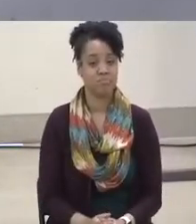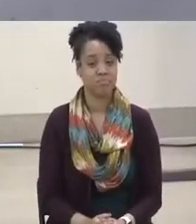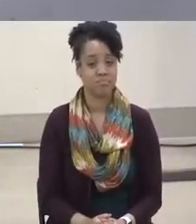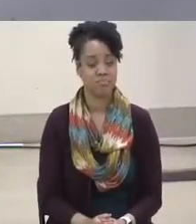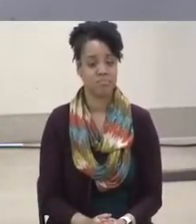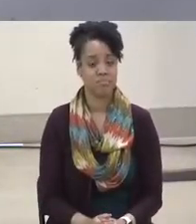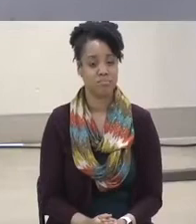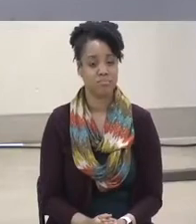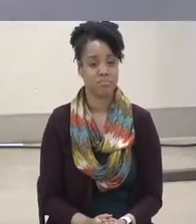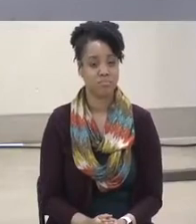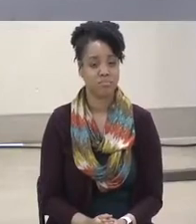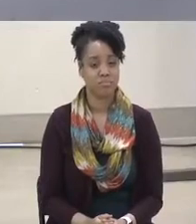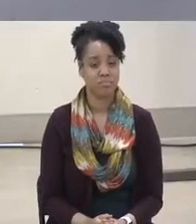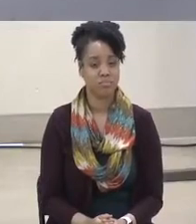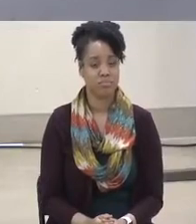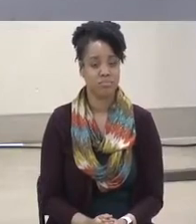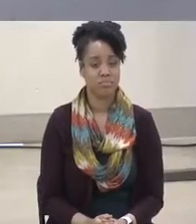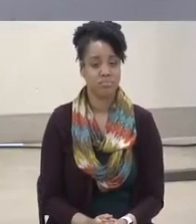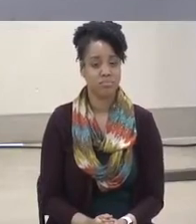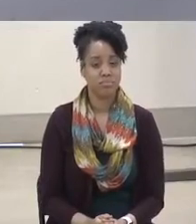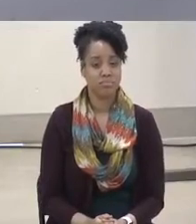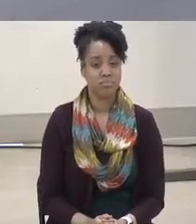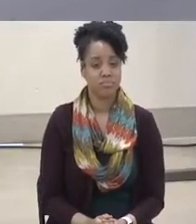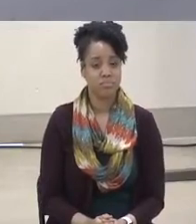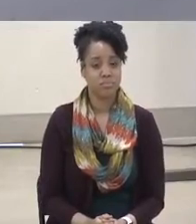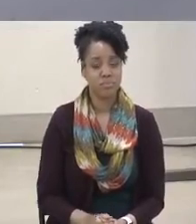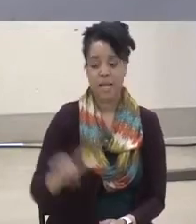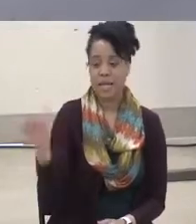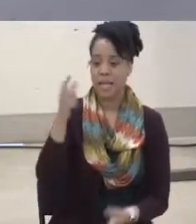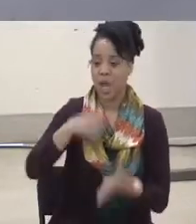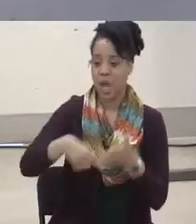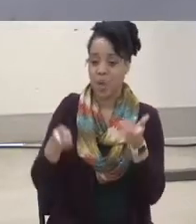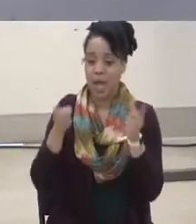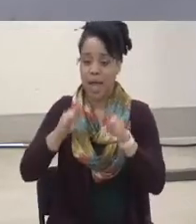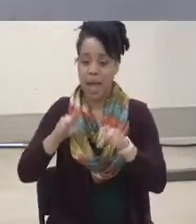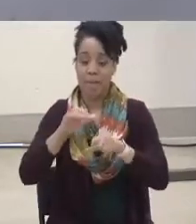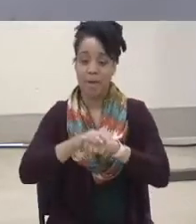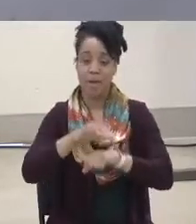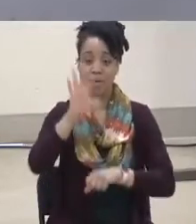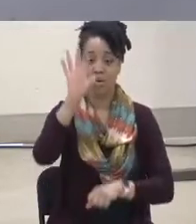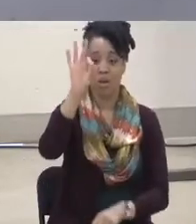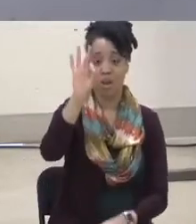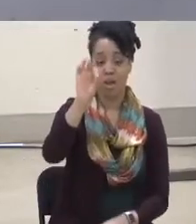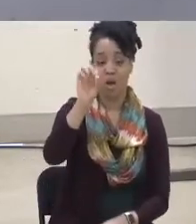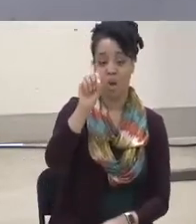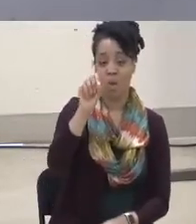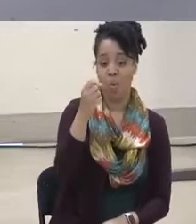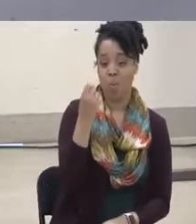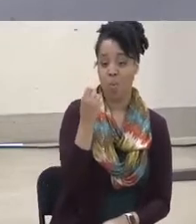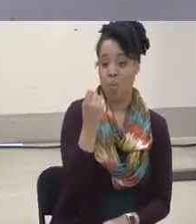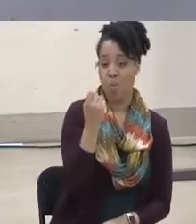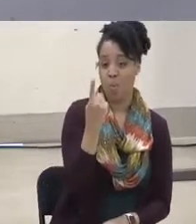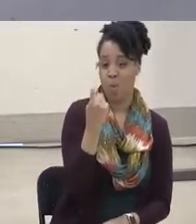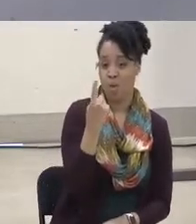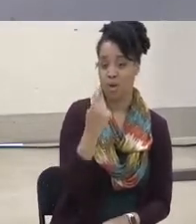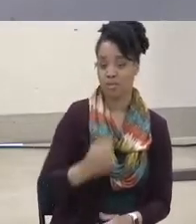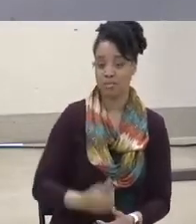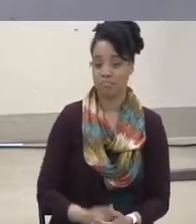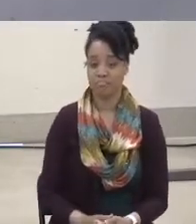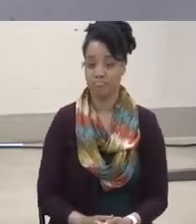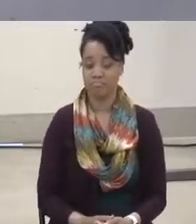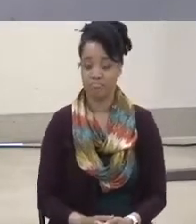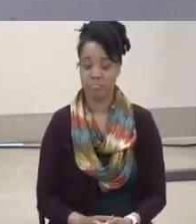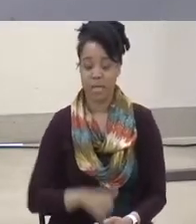le estaban haciendo cosas, algo al pueblo de Dios, Like what happened on 911. como lo que pasó en el 911, Like